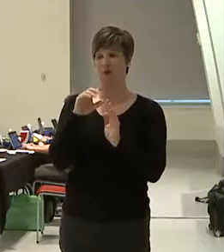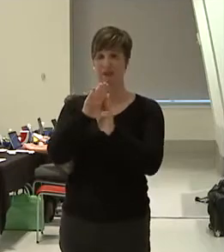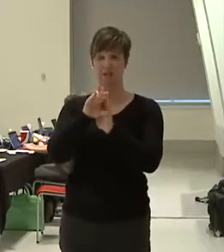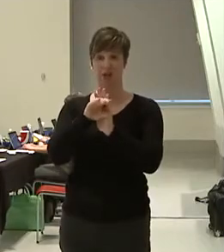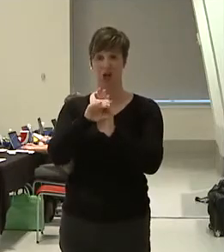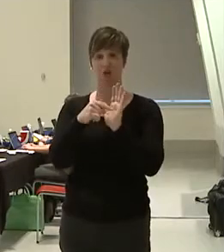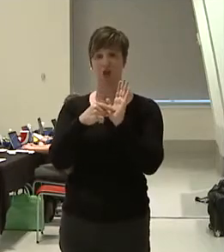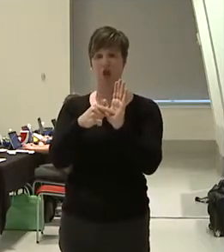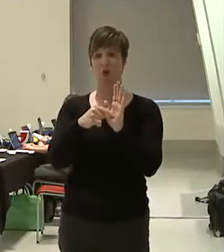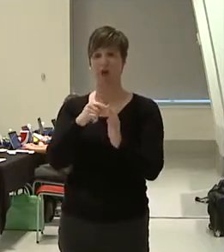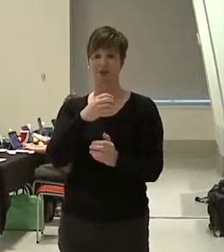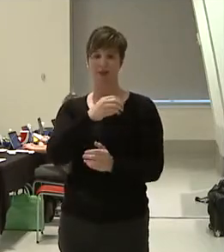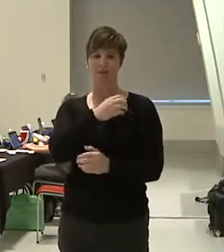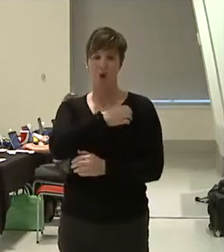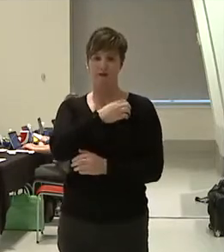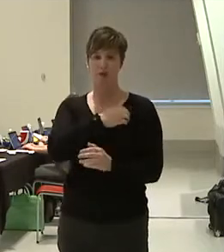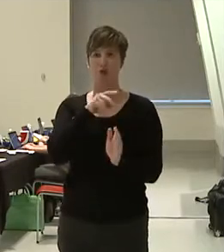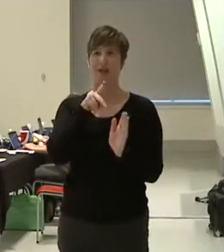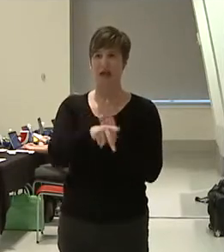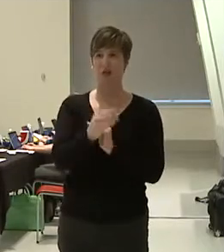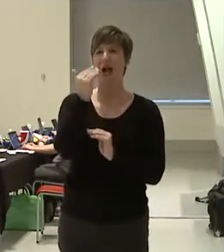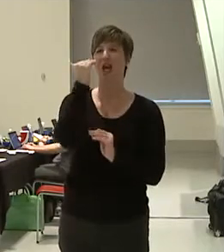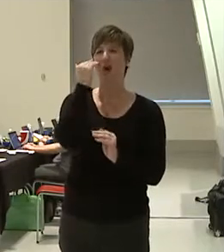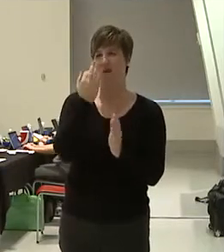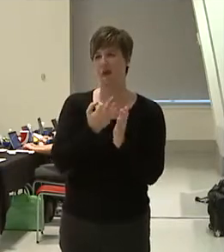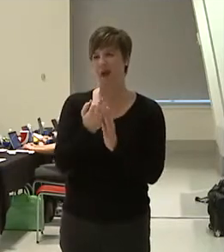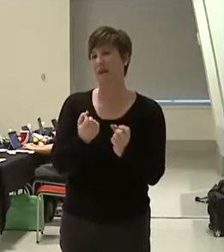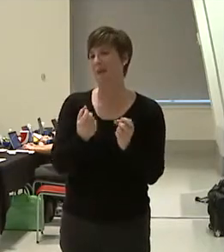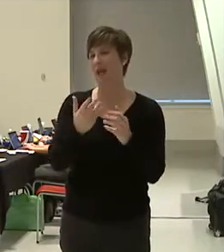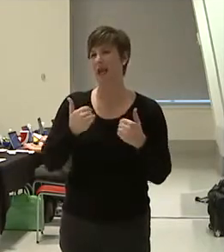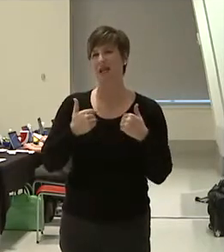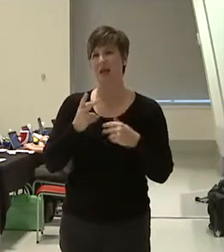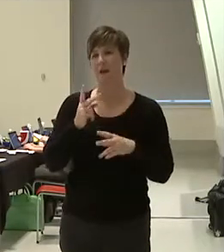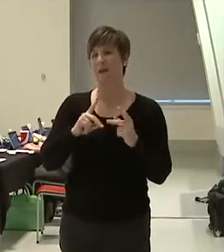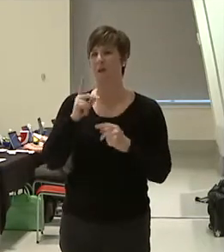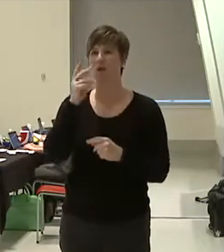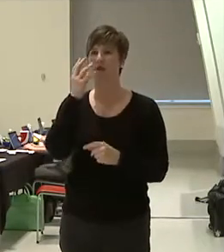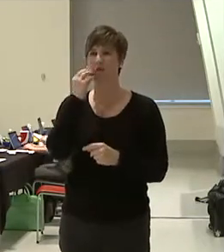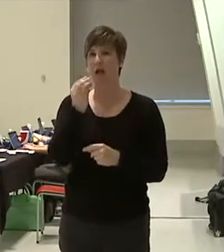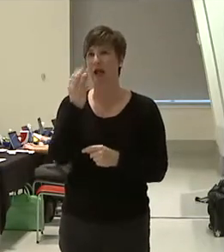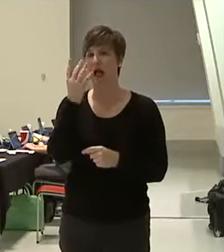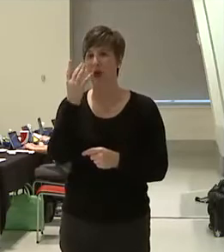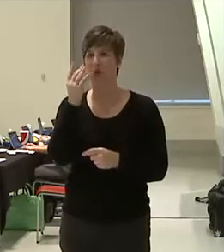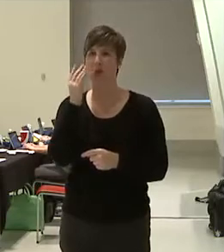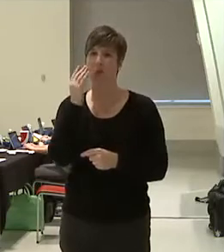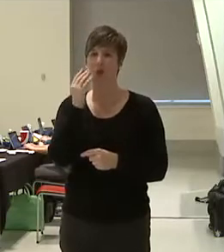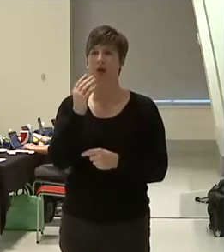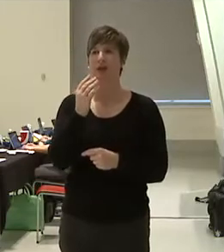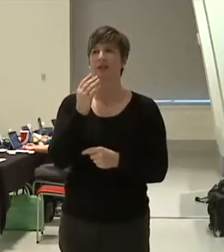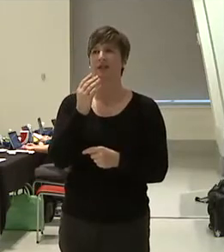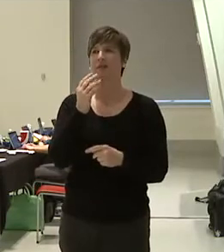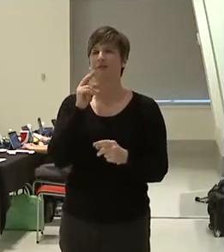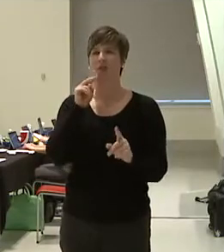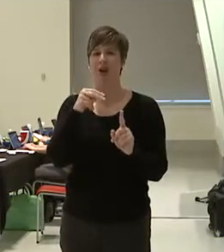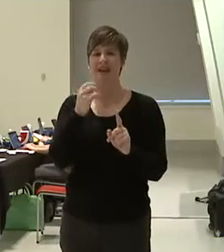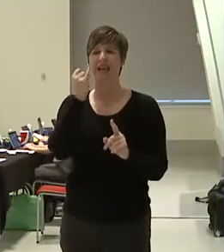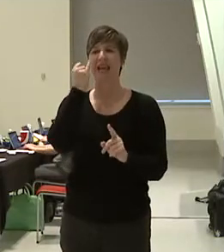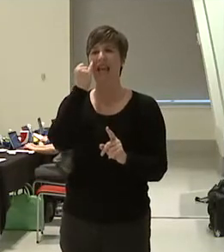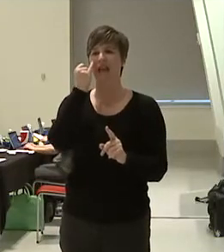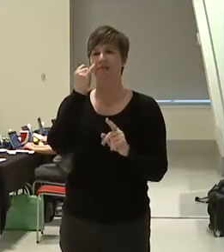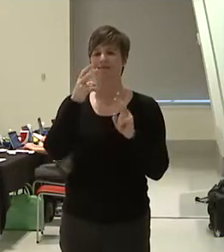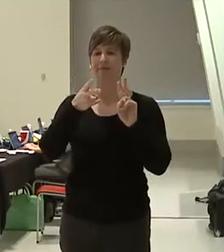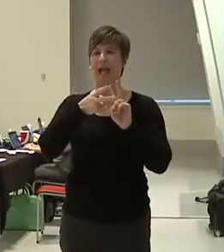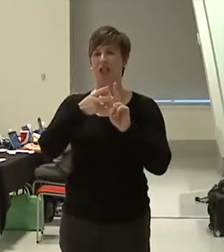being killed. I know for a fact a lot of young people of color via the If They Gun Me Down